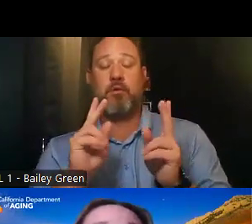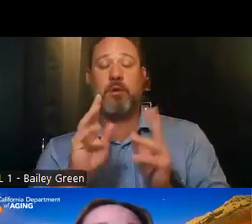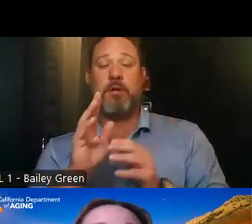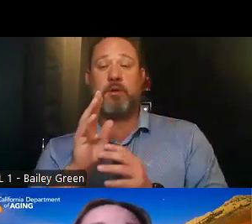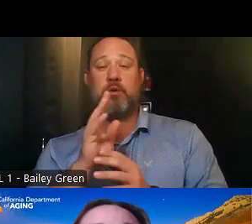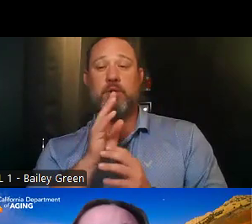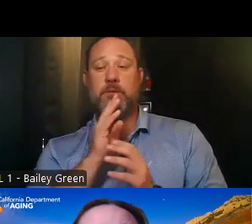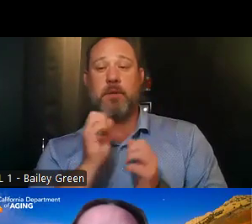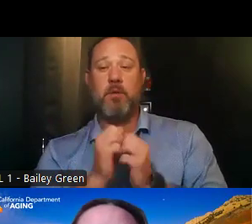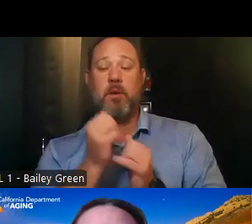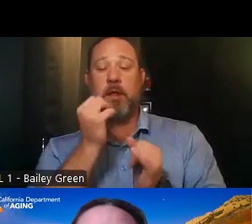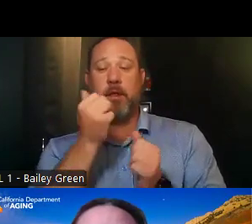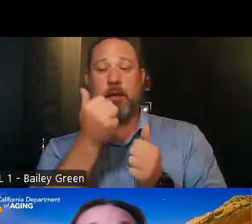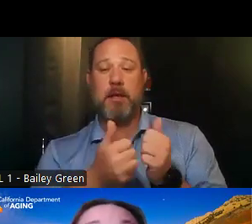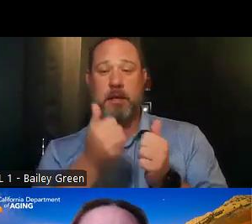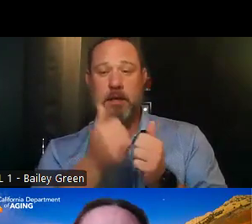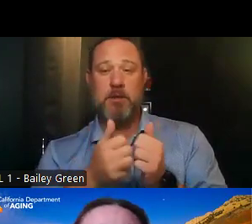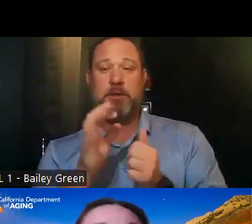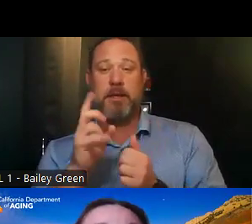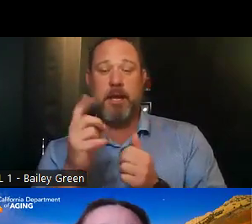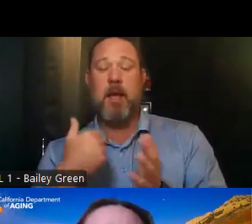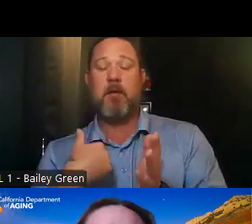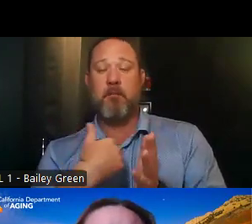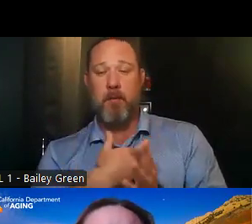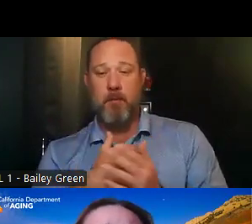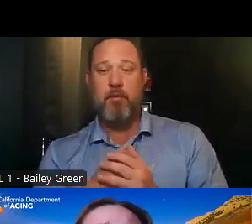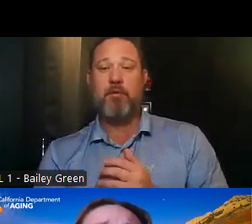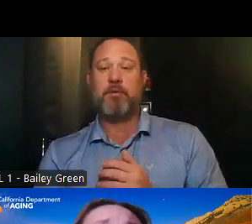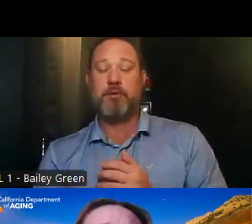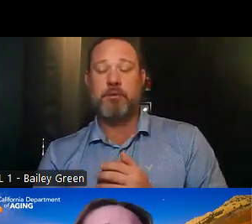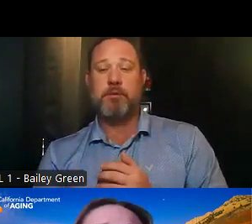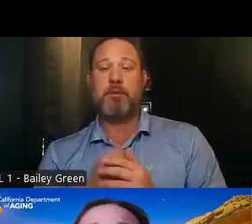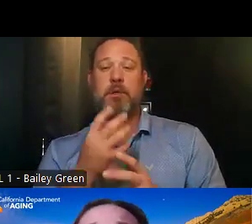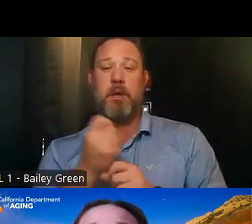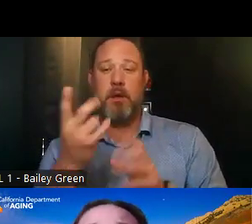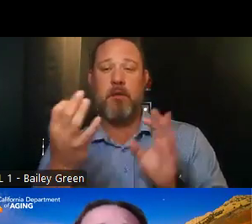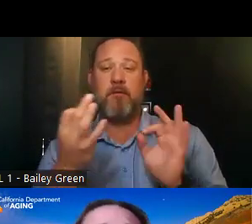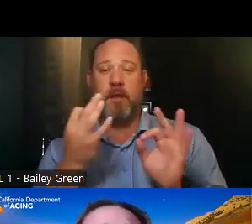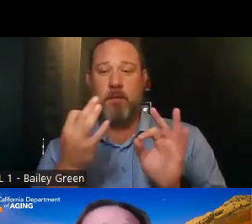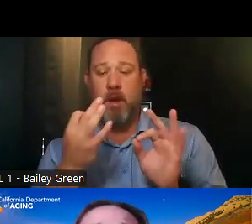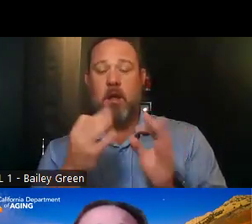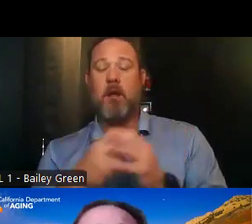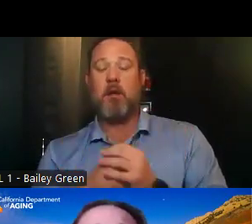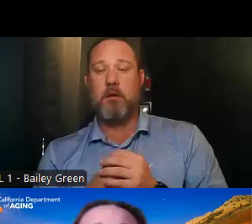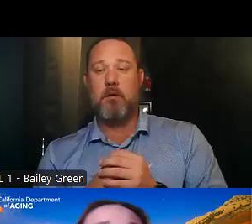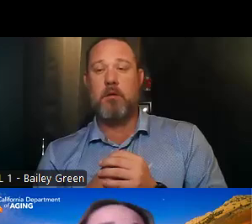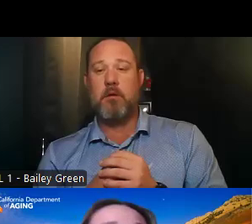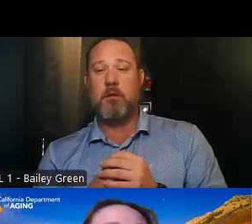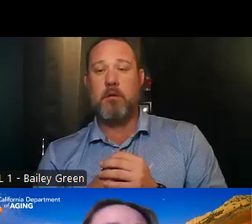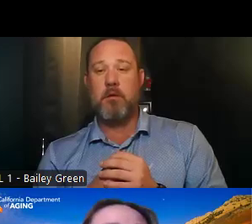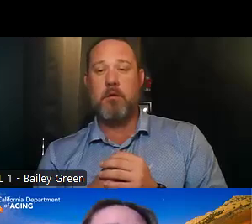to each of the ECAD members in getting your feedback and